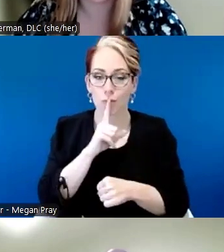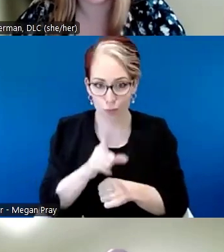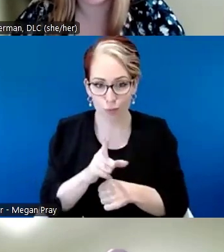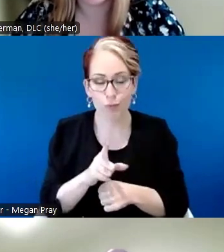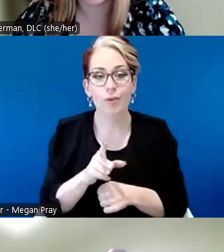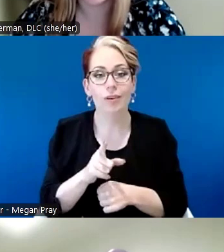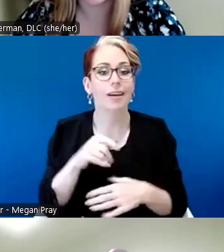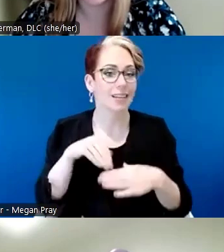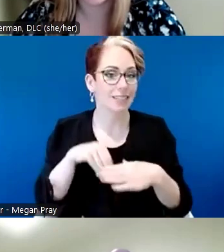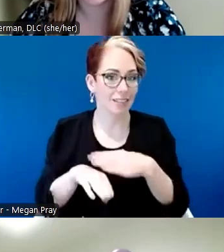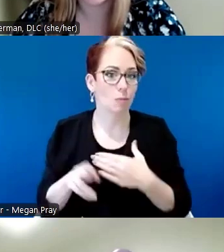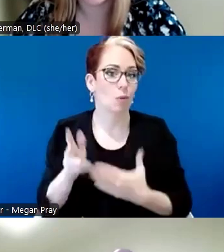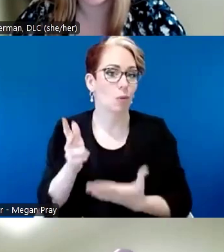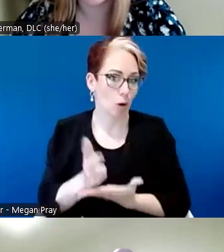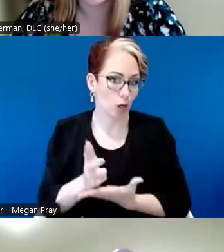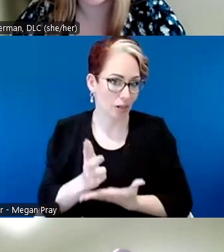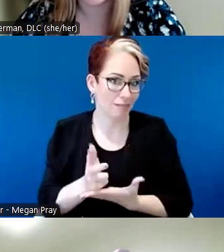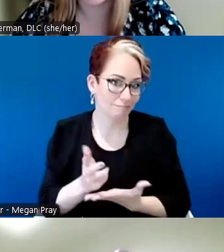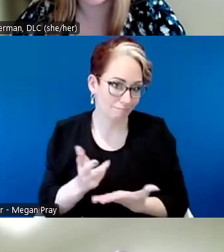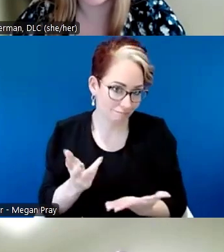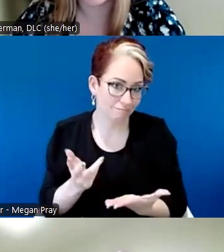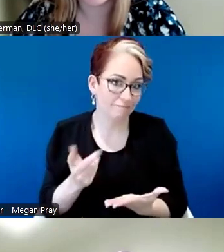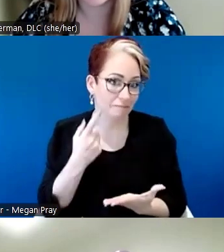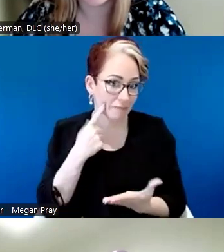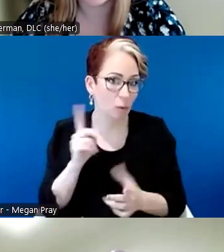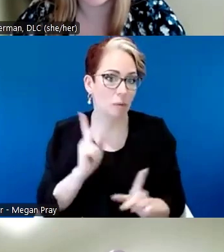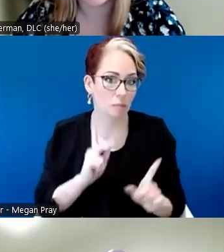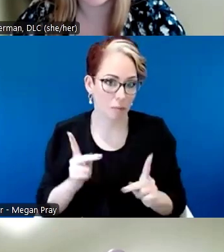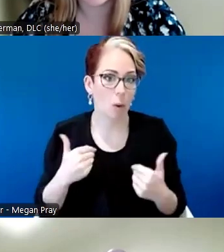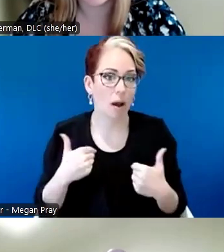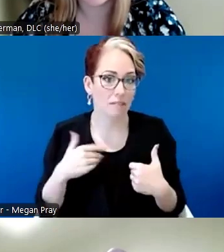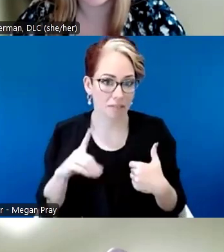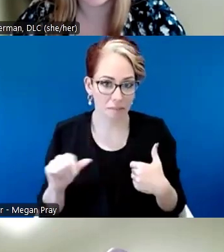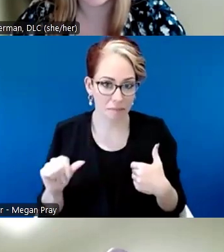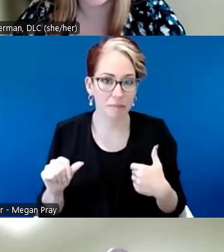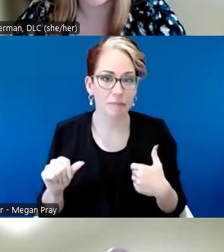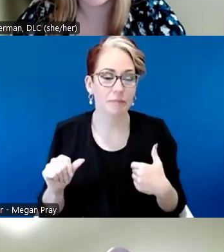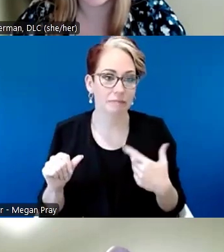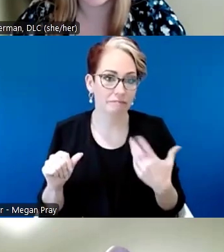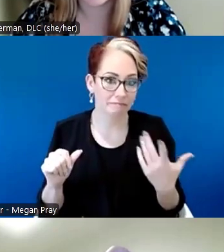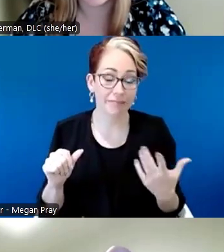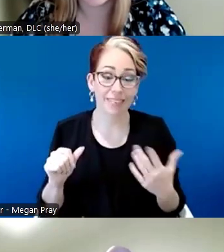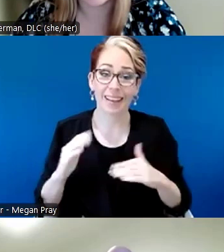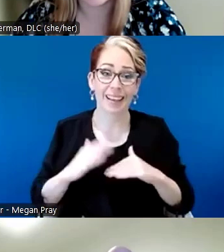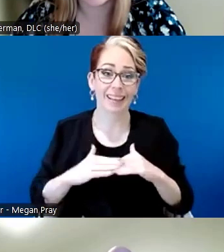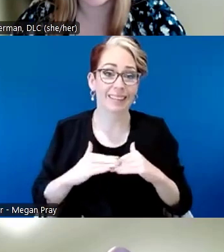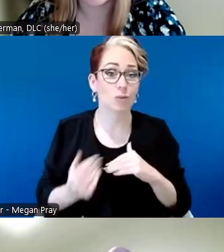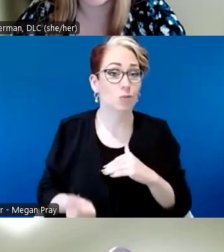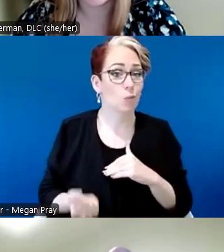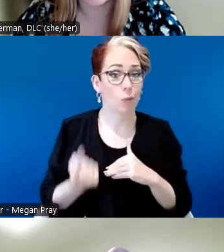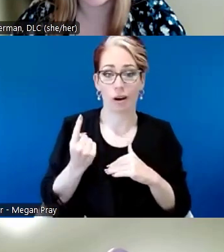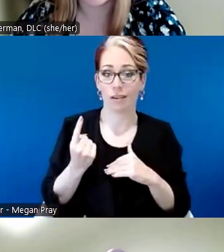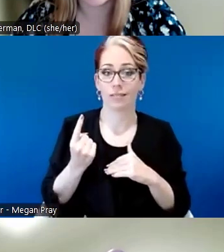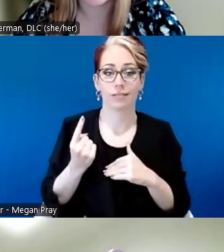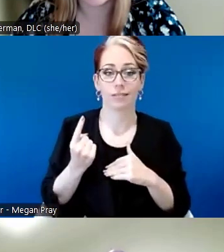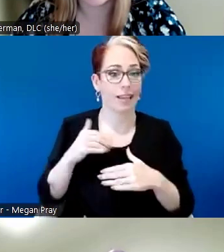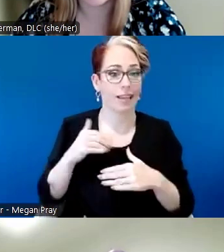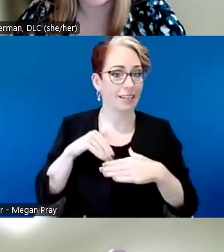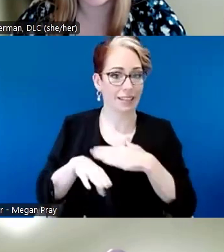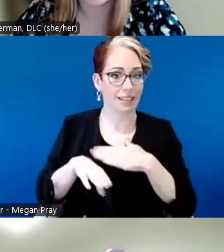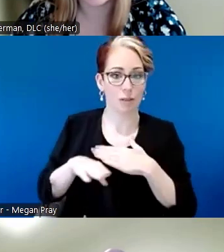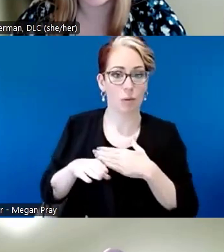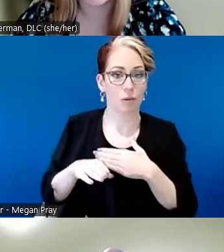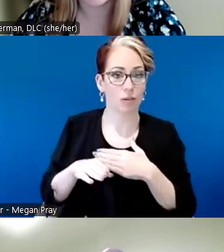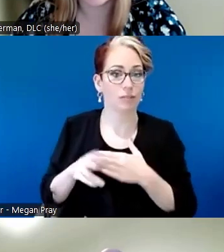there is accessible parking for people with disabilities. So that would mean at least one accessible space for